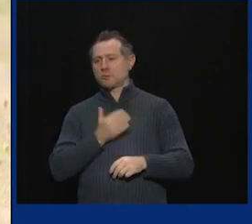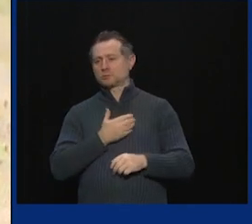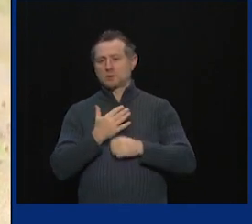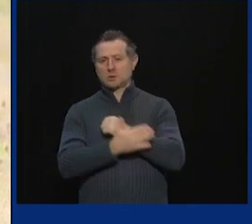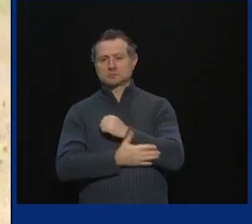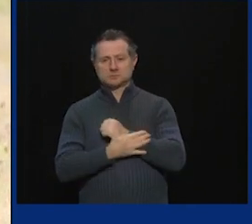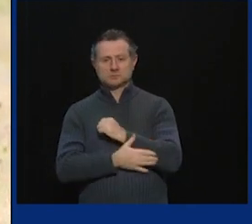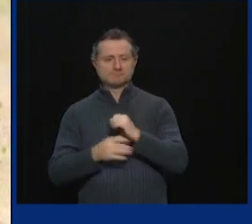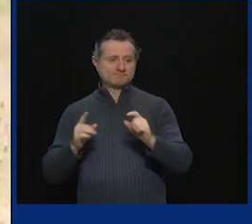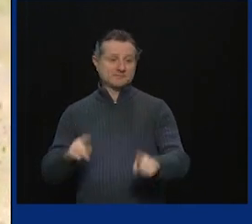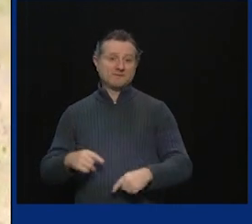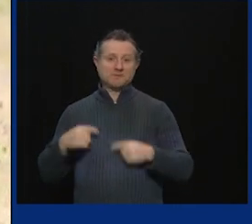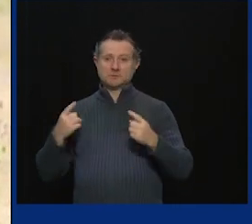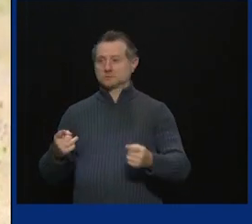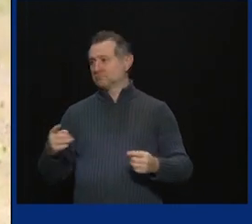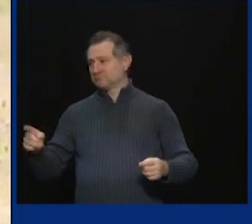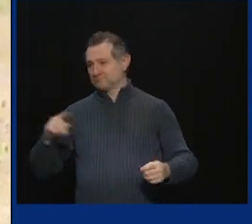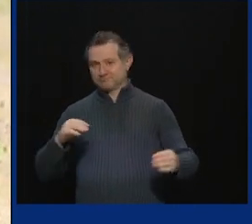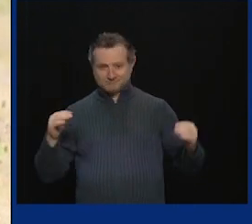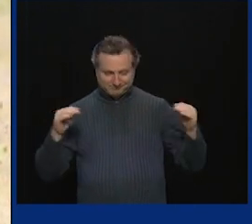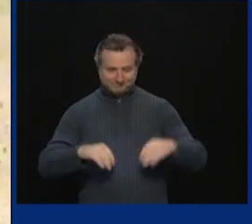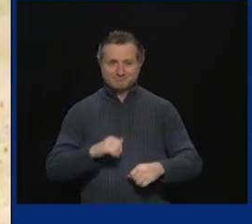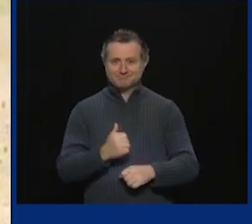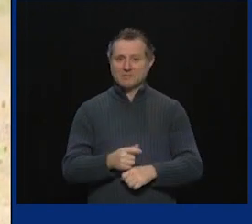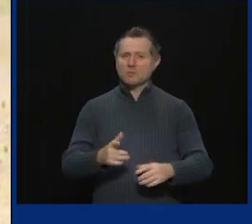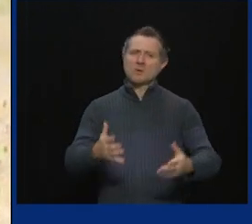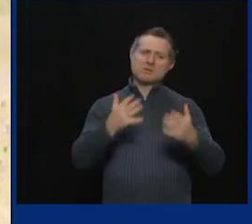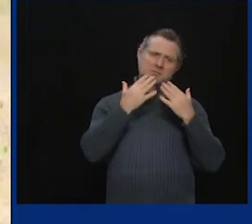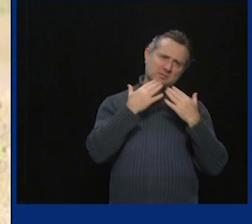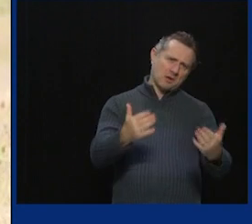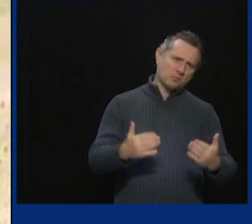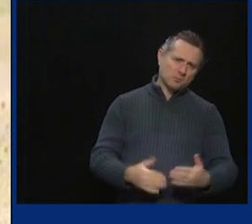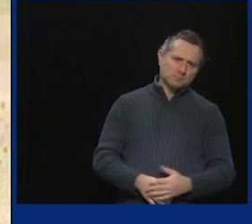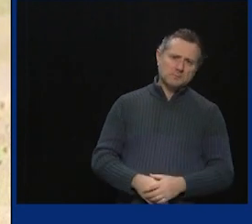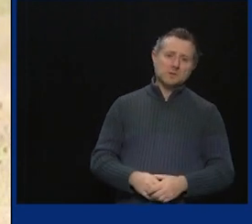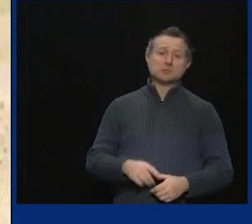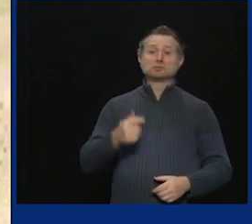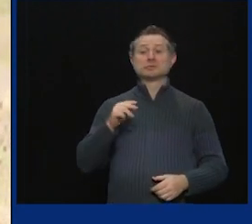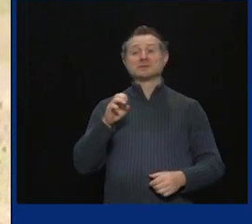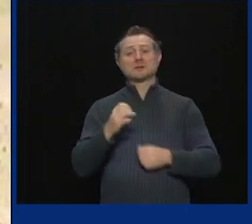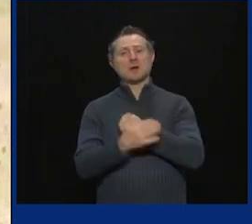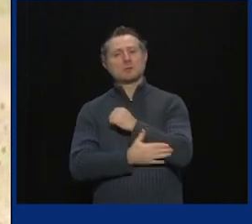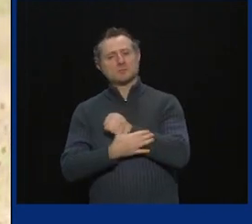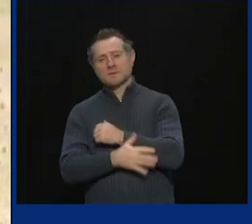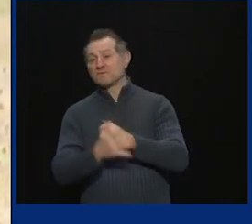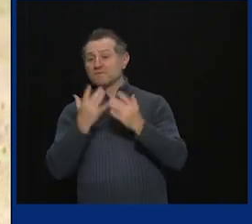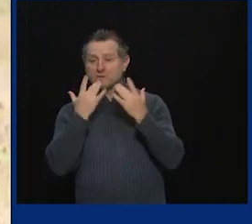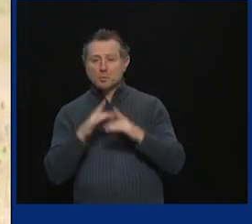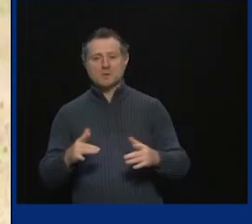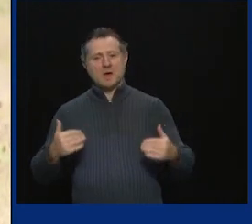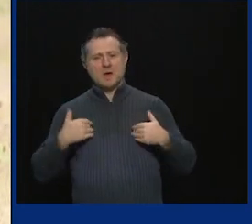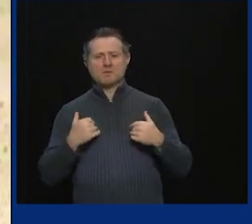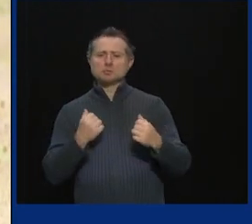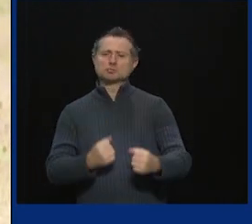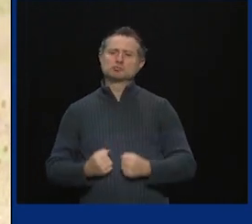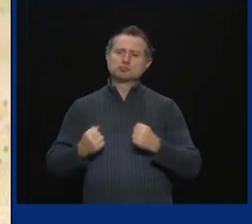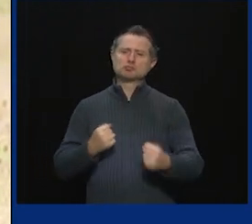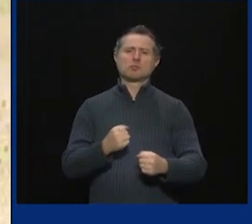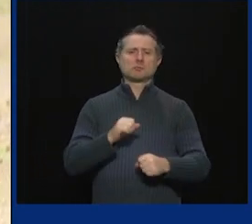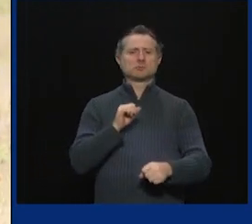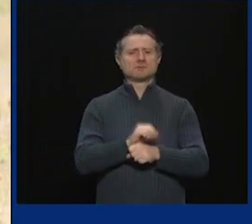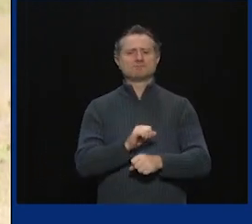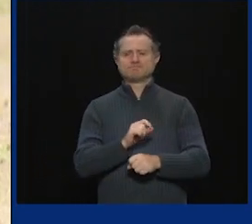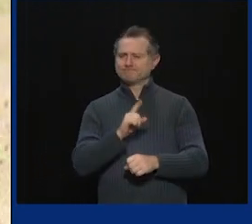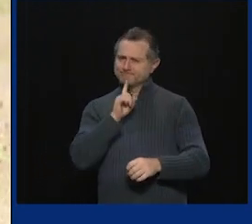you. We are fortunate in Genesee County to have a strong work ethic, as has been mentioned before, and students that excel in